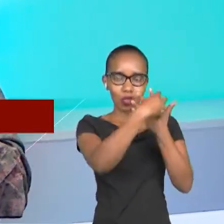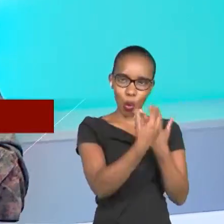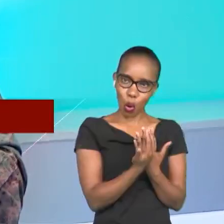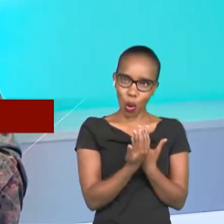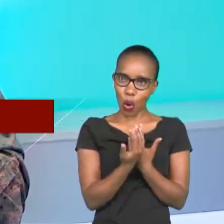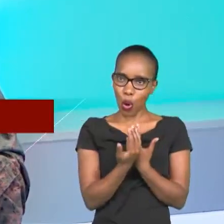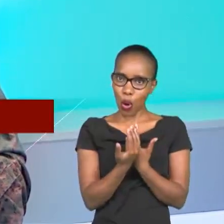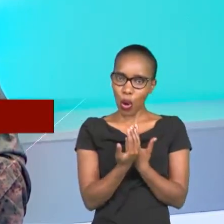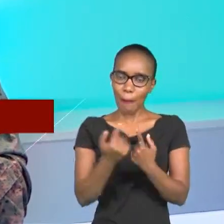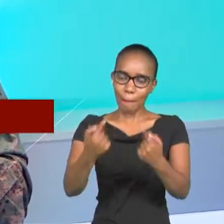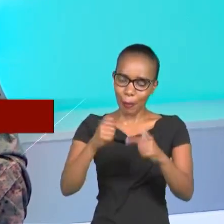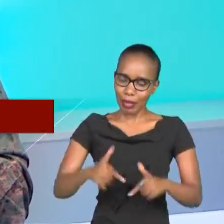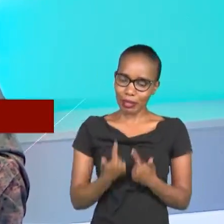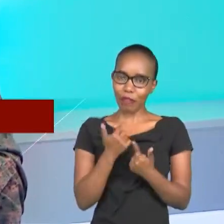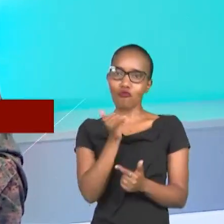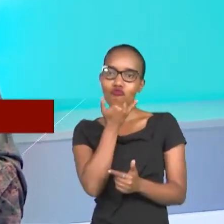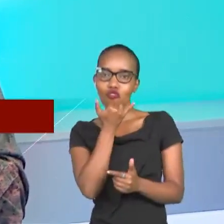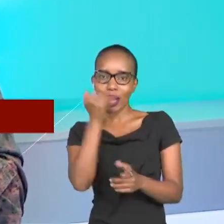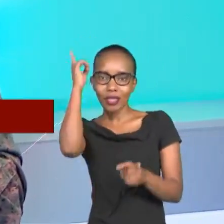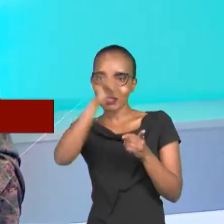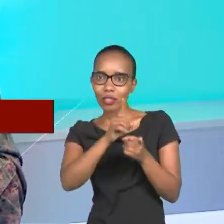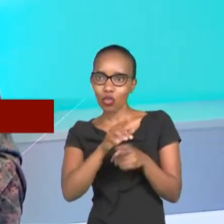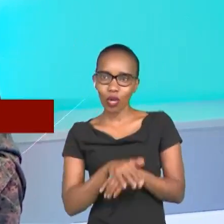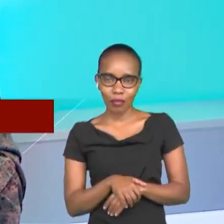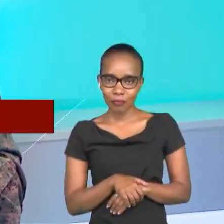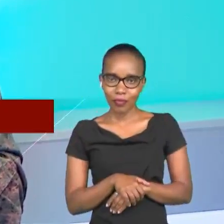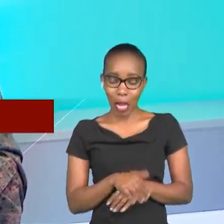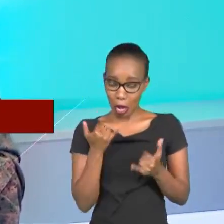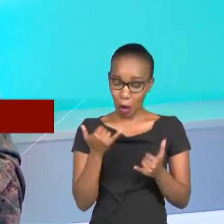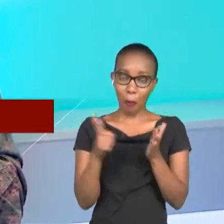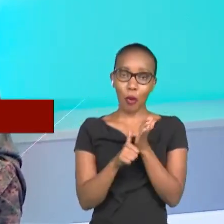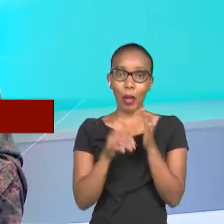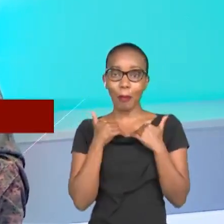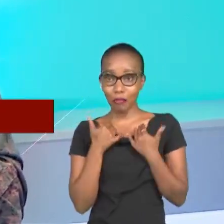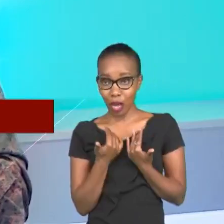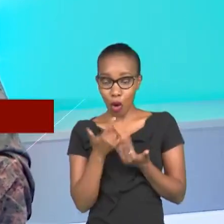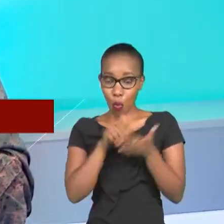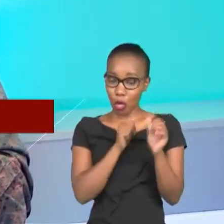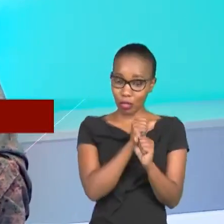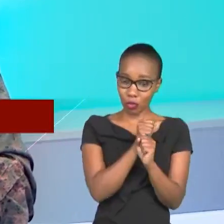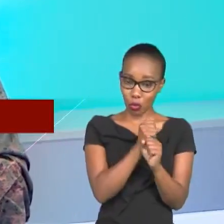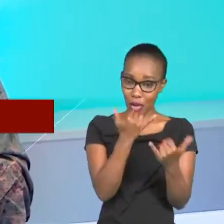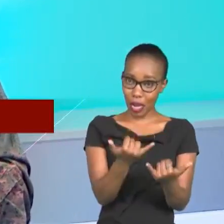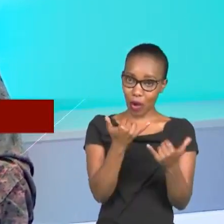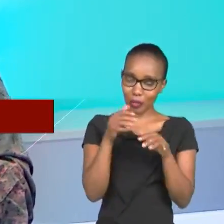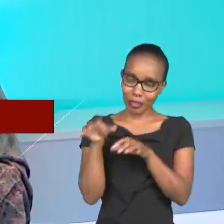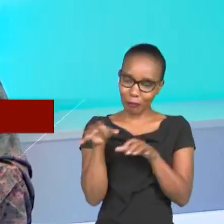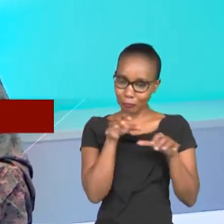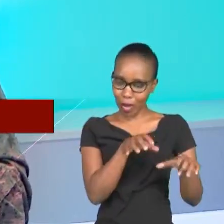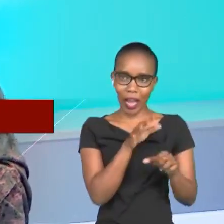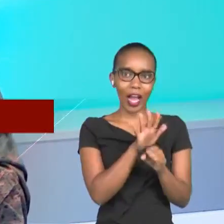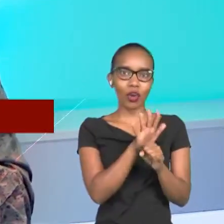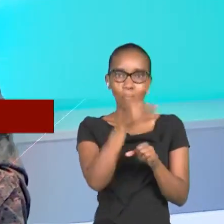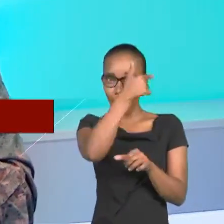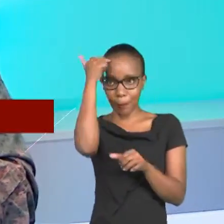they made wrong choice. And then a wrong choice has a consequence. And what they are doing now, they are suffering out of